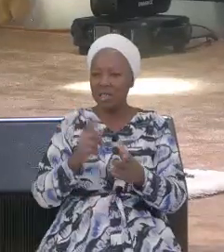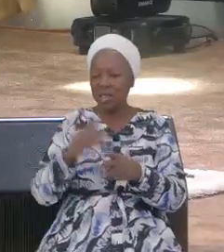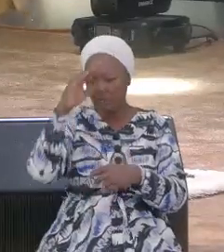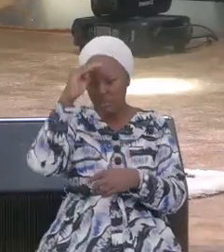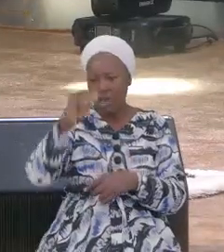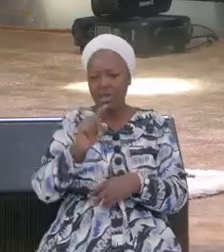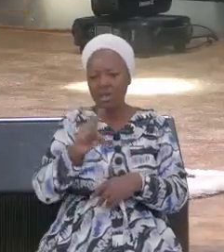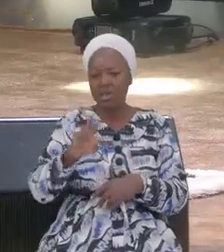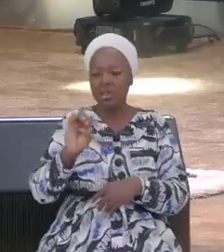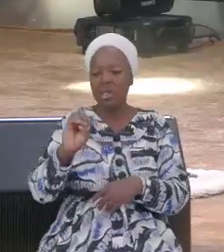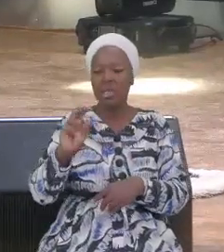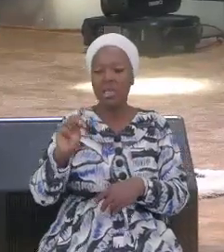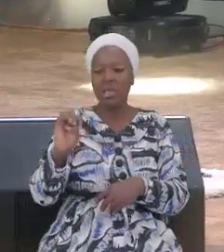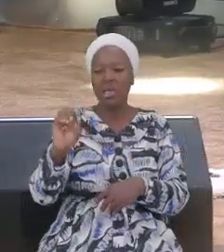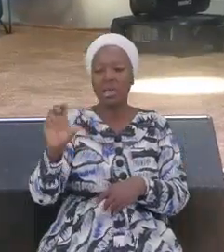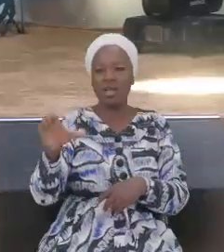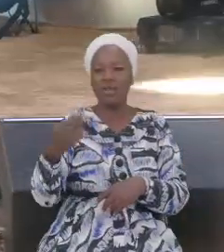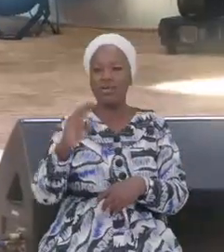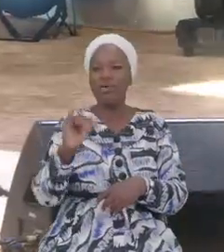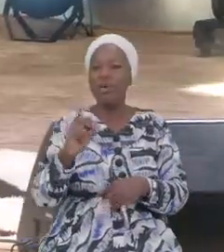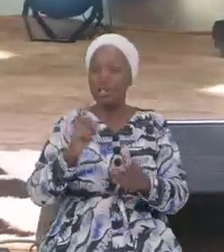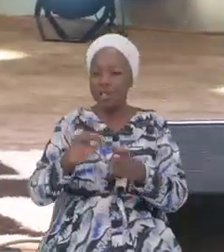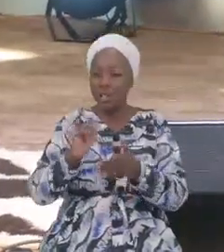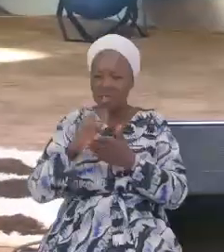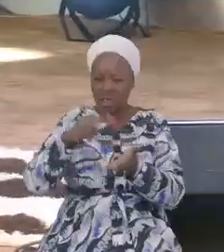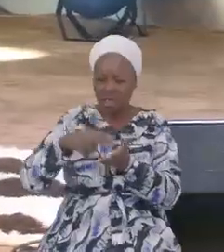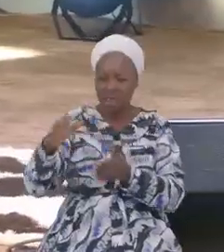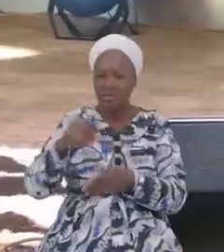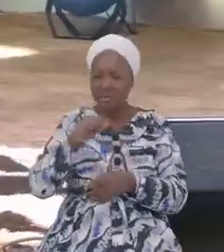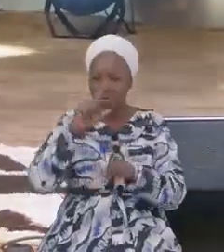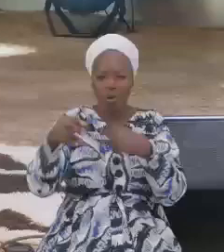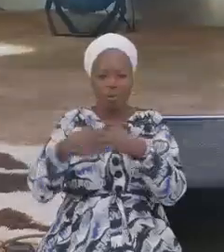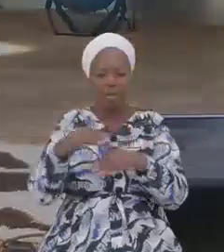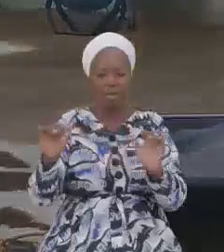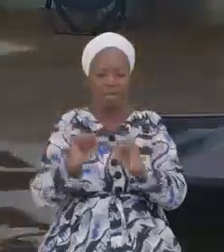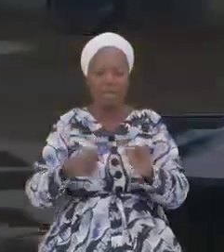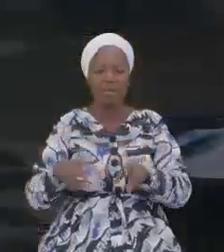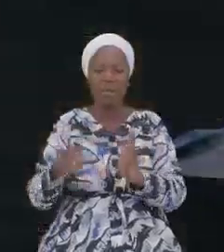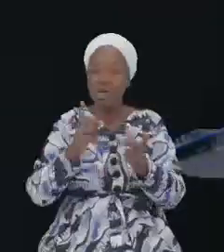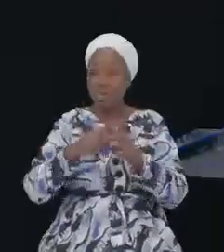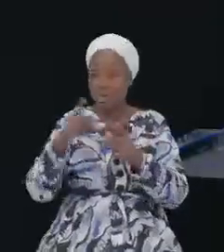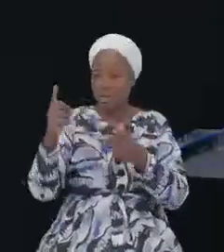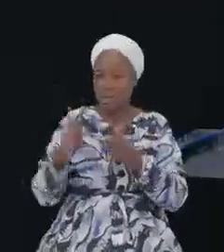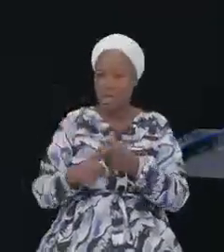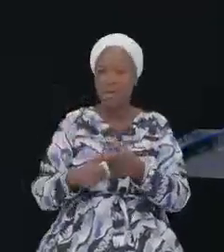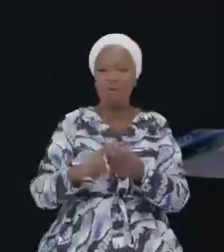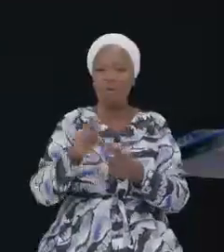is coming, it will not go back by the same way. And then